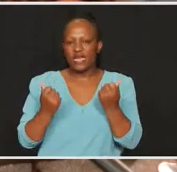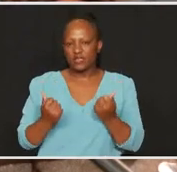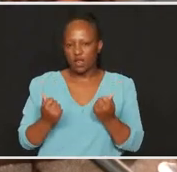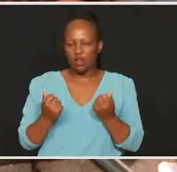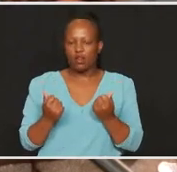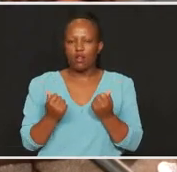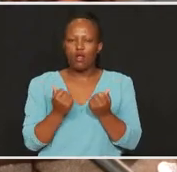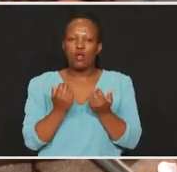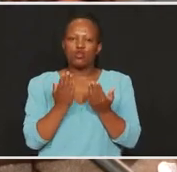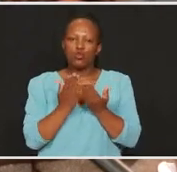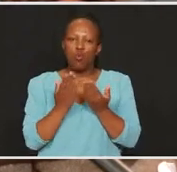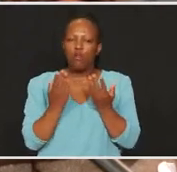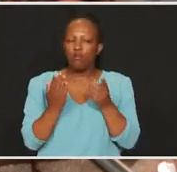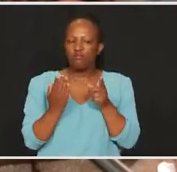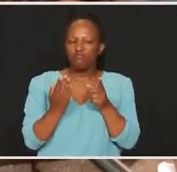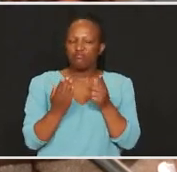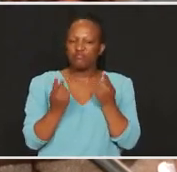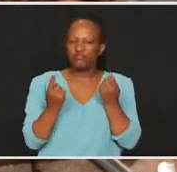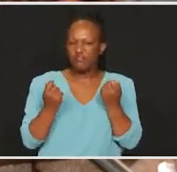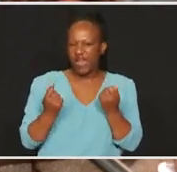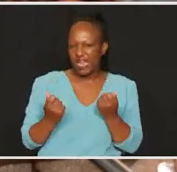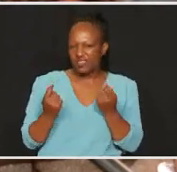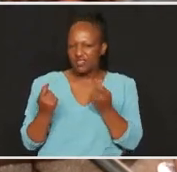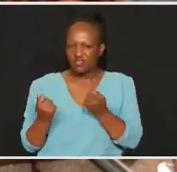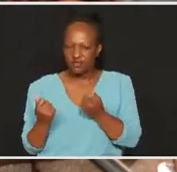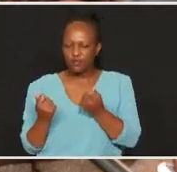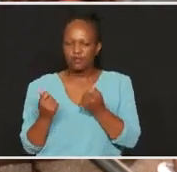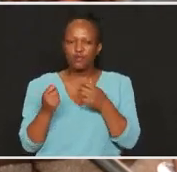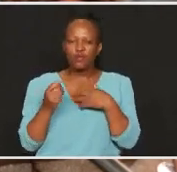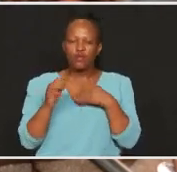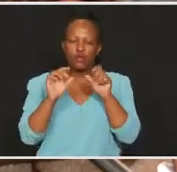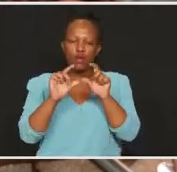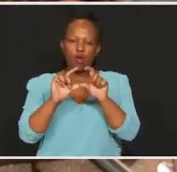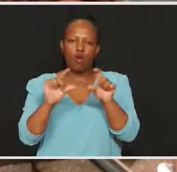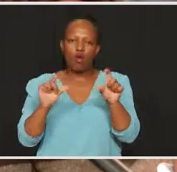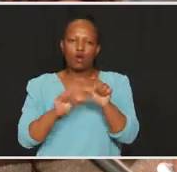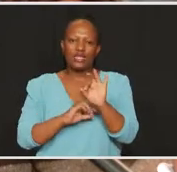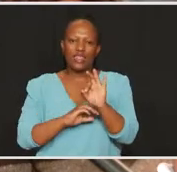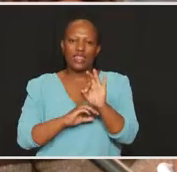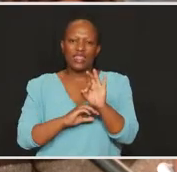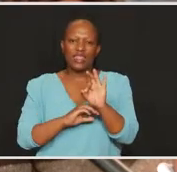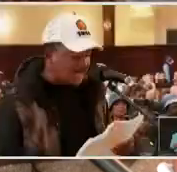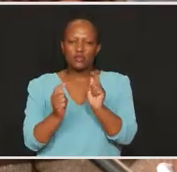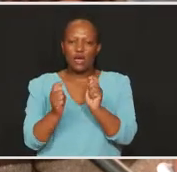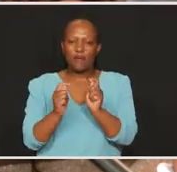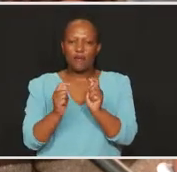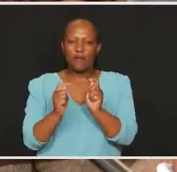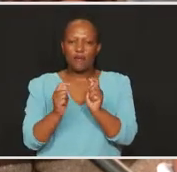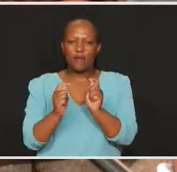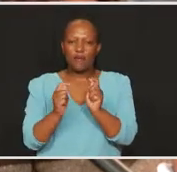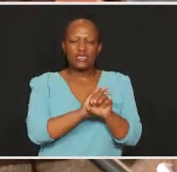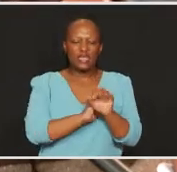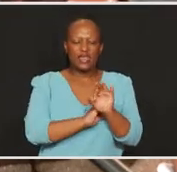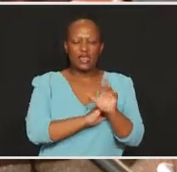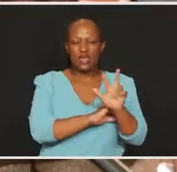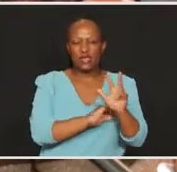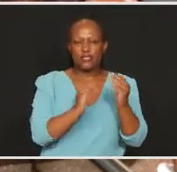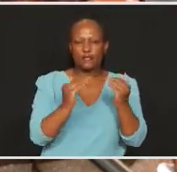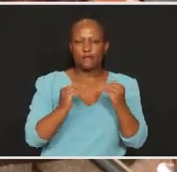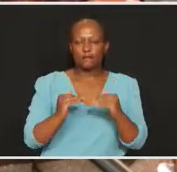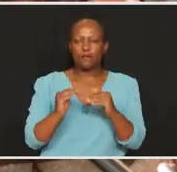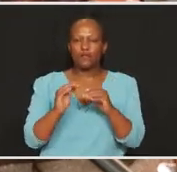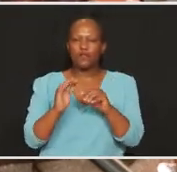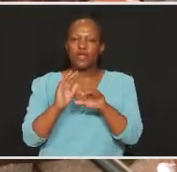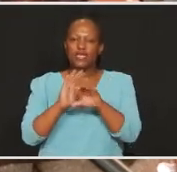schools this includes a close 30 Amendment of section 38 Clause 33 amendment of section